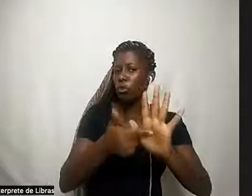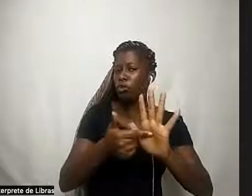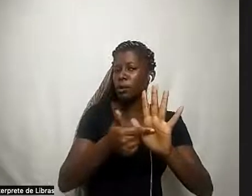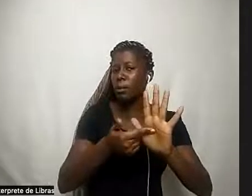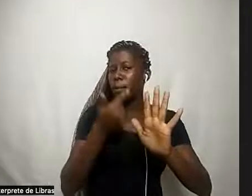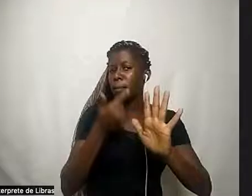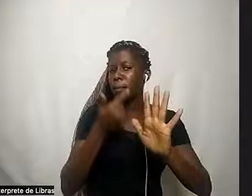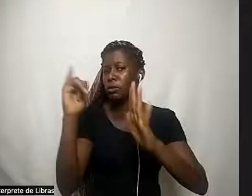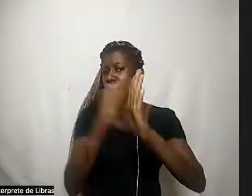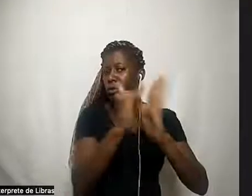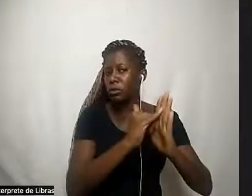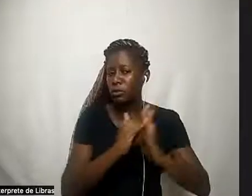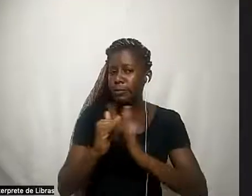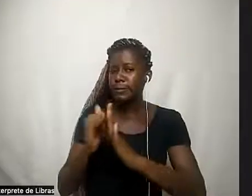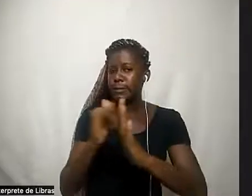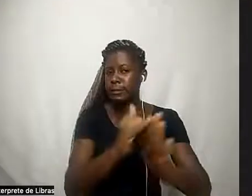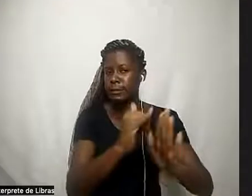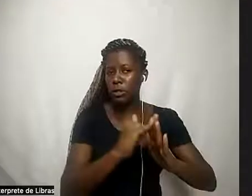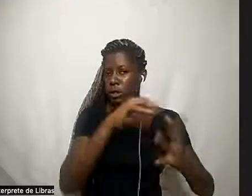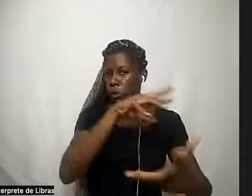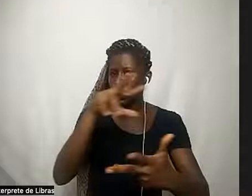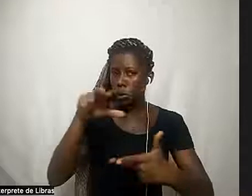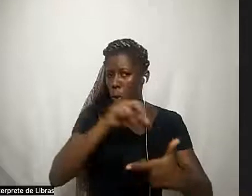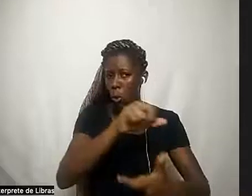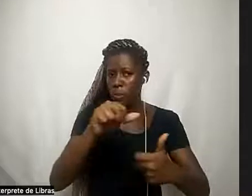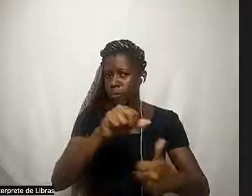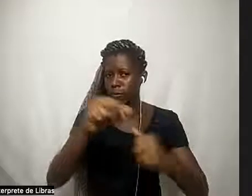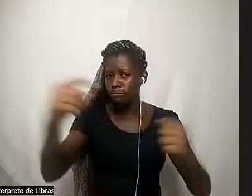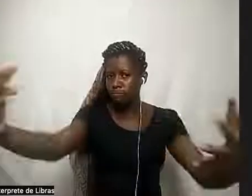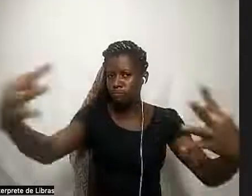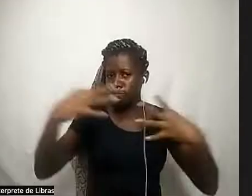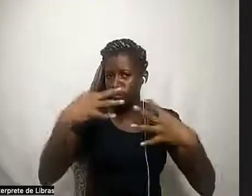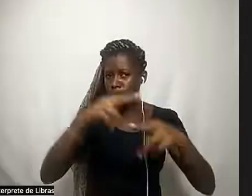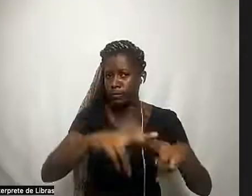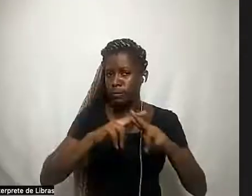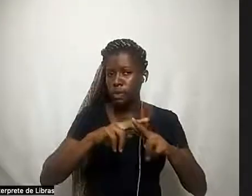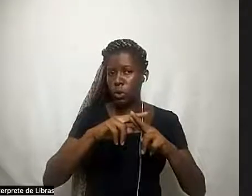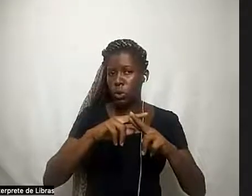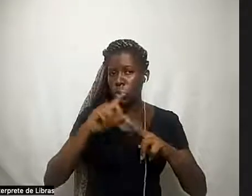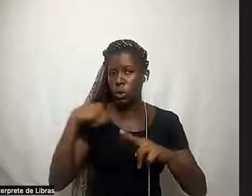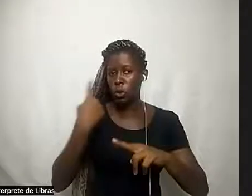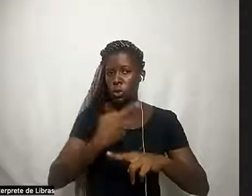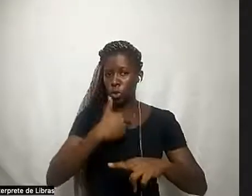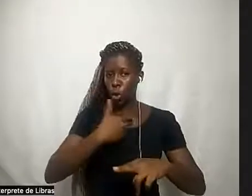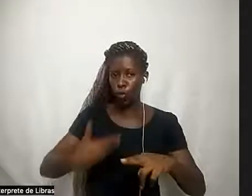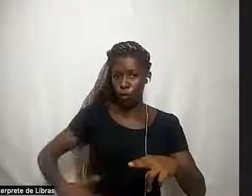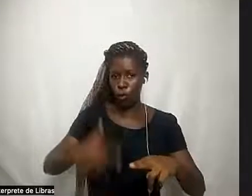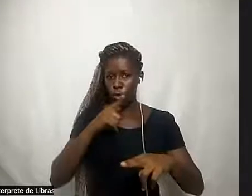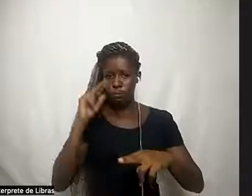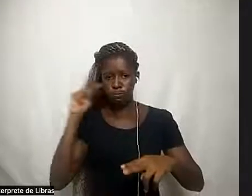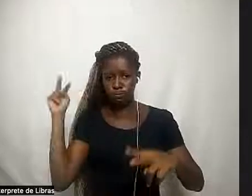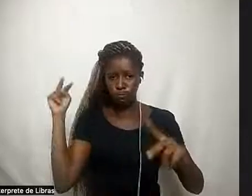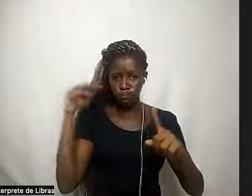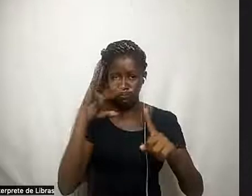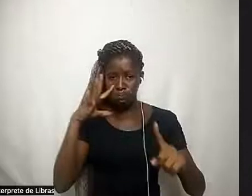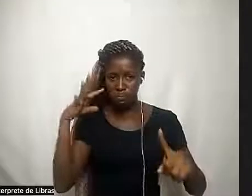Therefore, we put this risk in the worldwide debate again, and we received more resources to